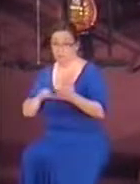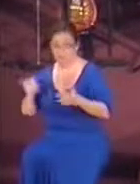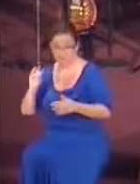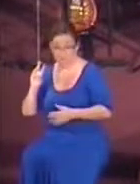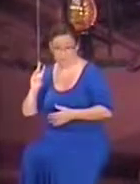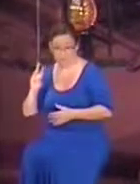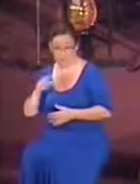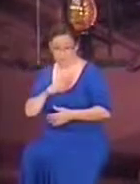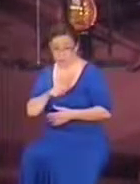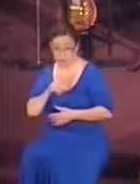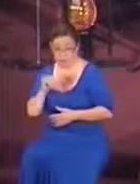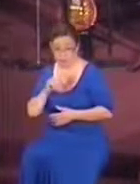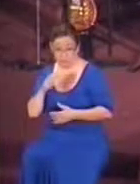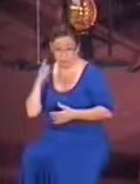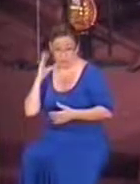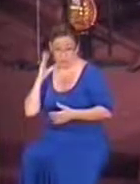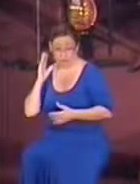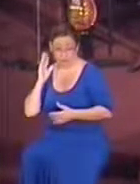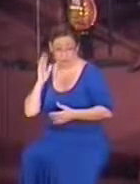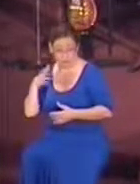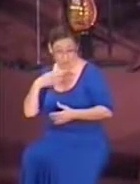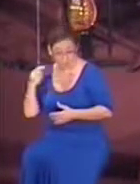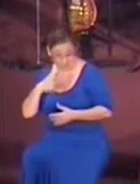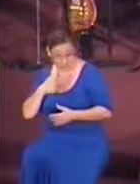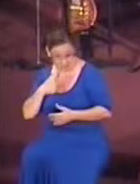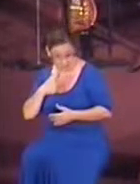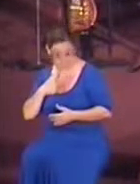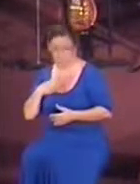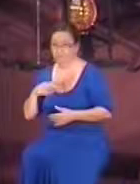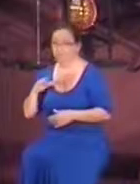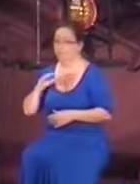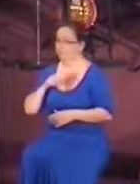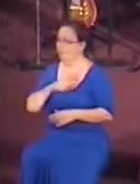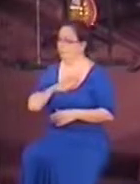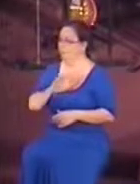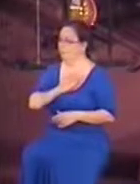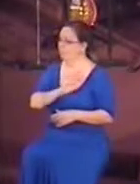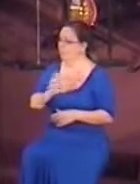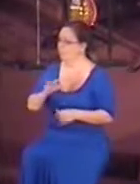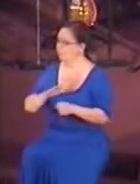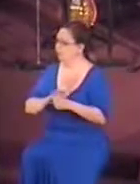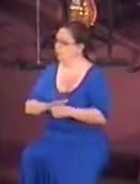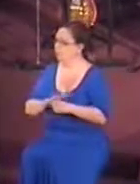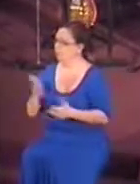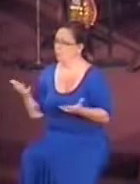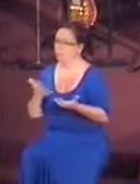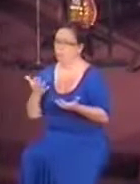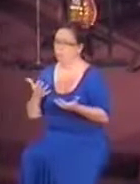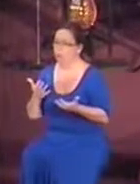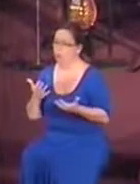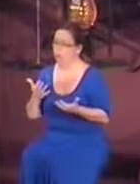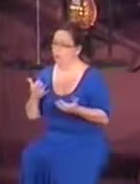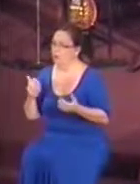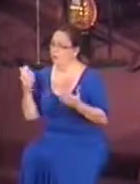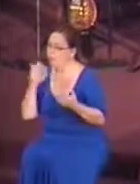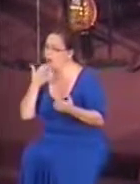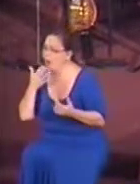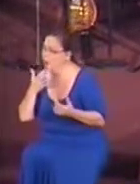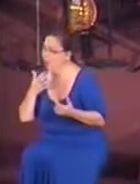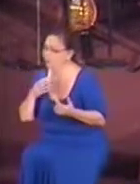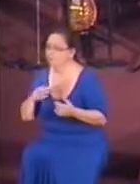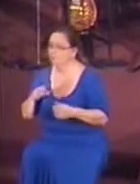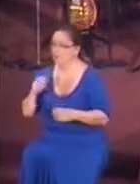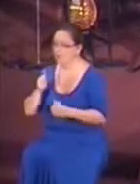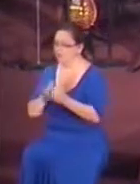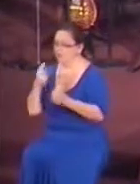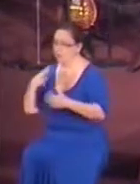you as well leave me? And think about the pressure that they're under. All of these people are leaving Jesus, their friends, their